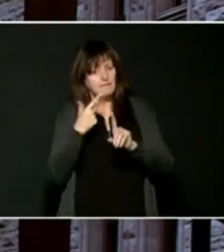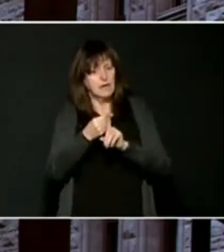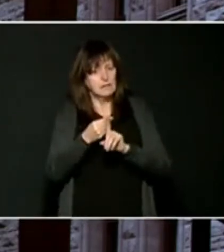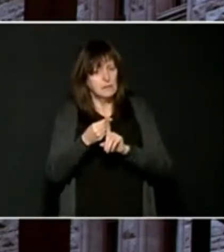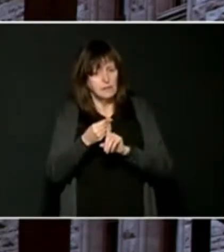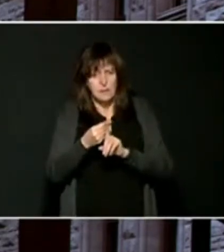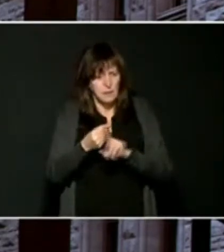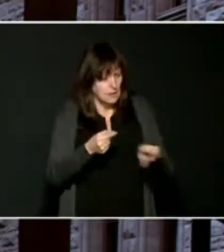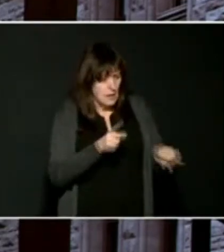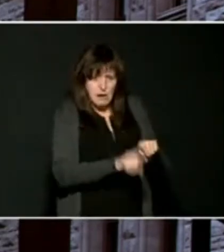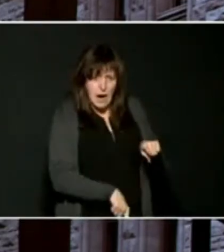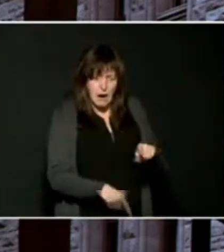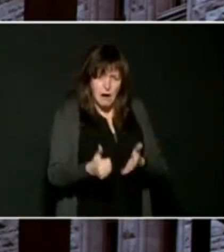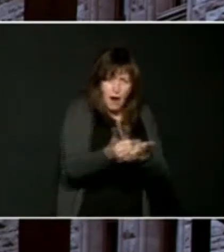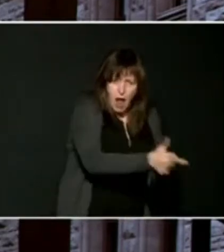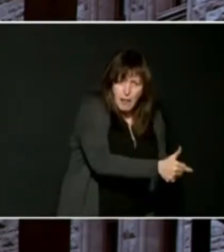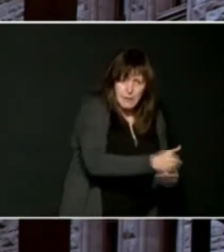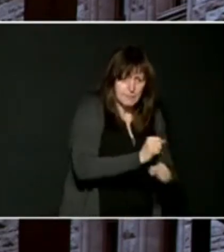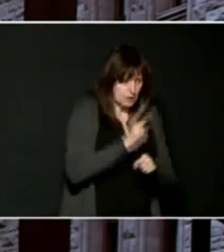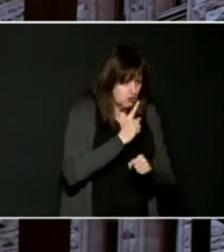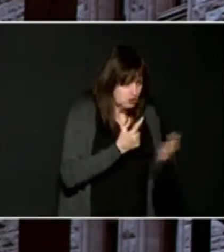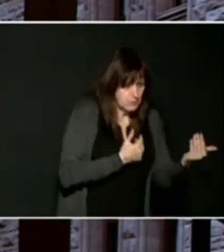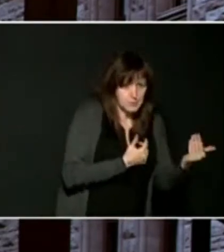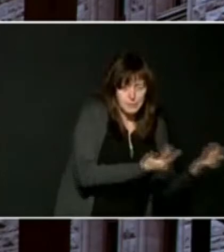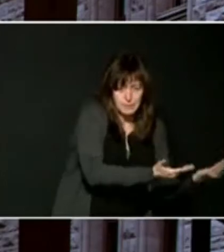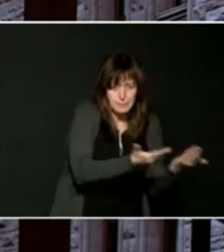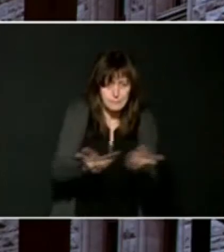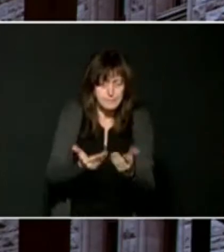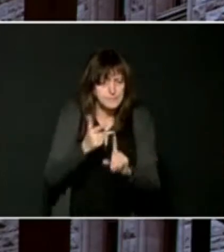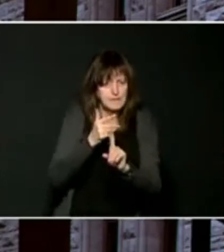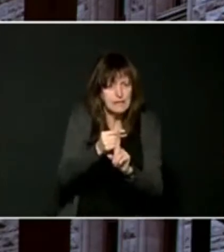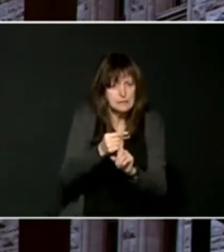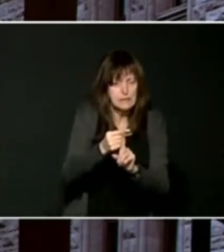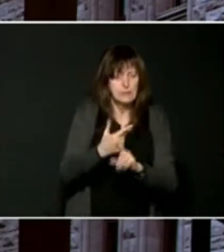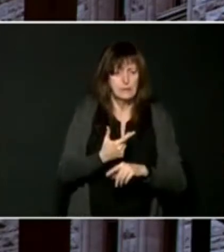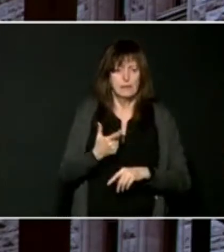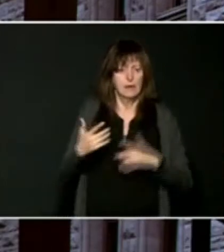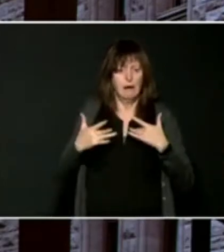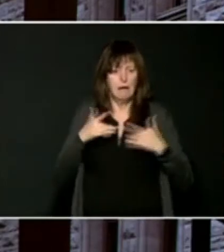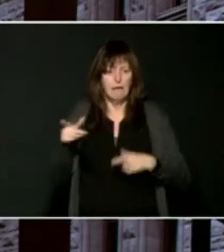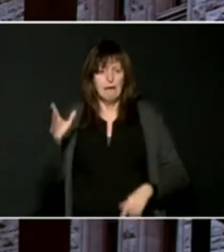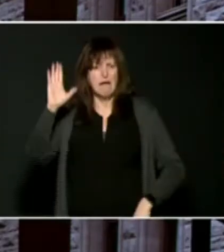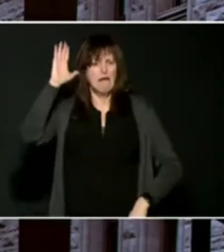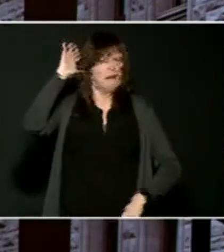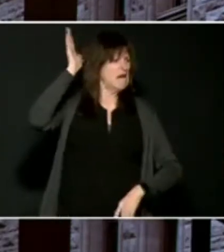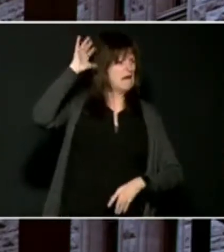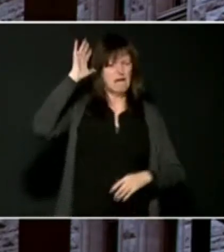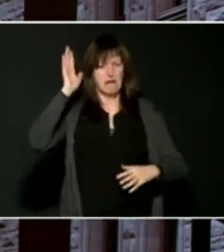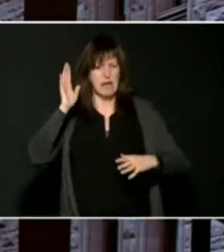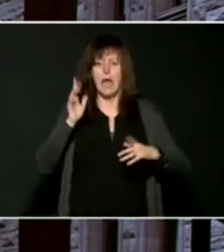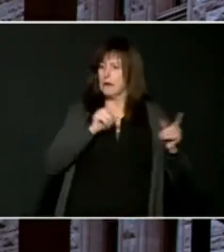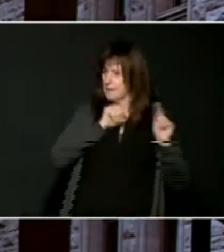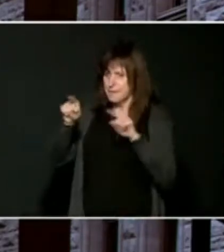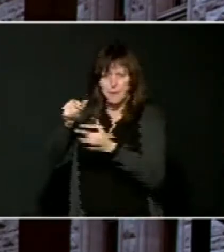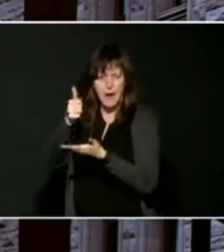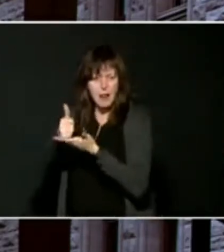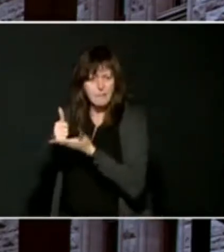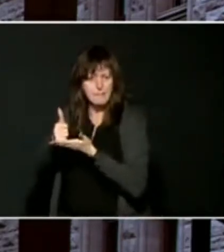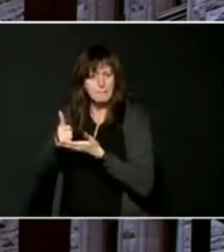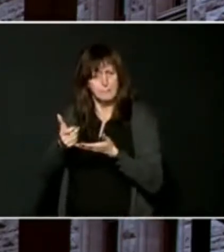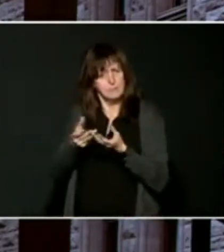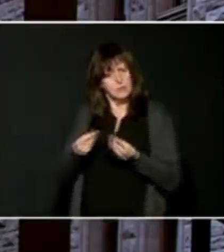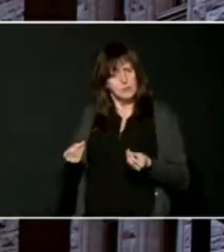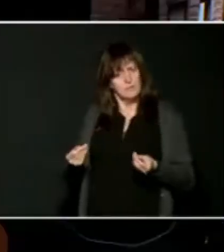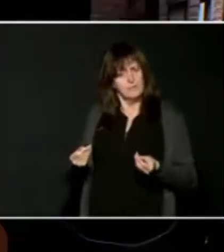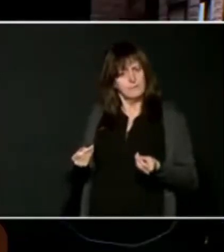there, and identify those that are of concern. And if there's issues, we want to know, and we want to try and resolve those. Follow-up, and this is